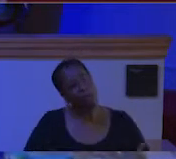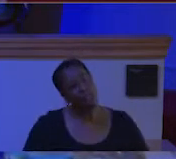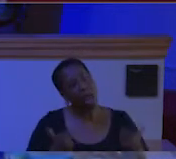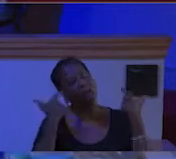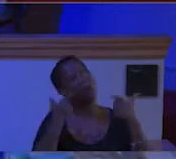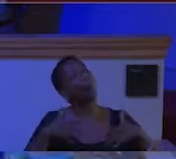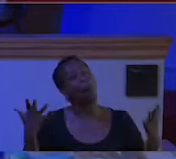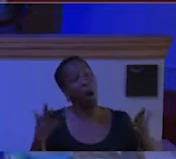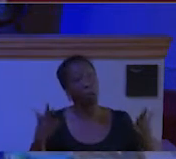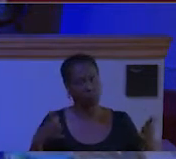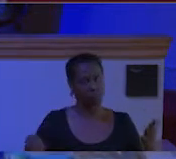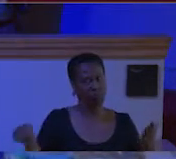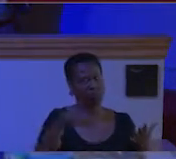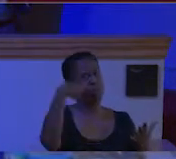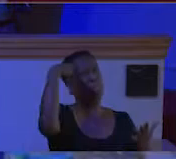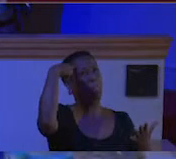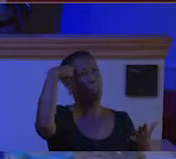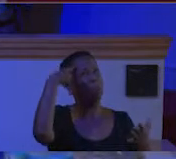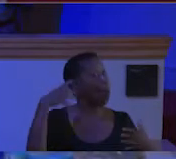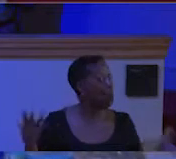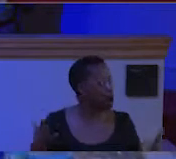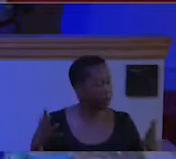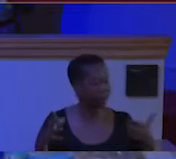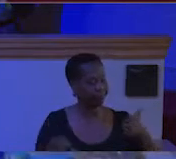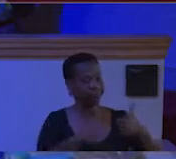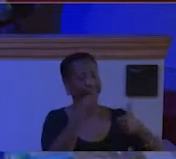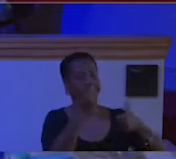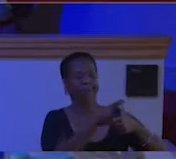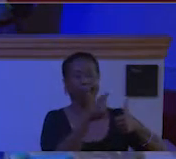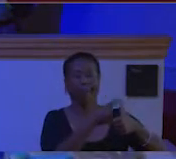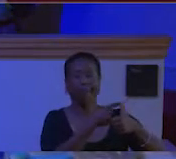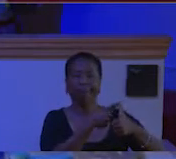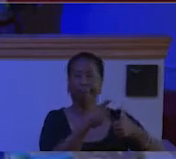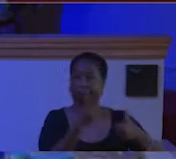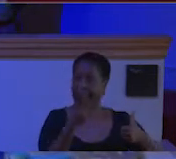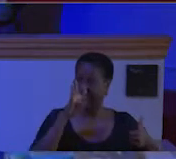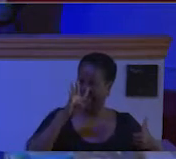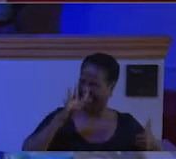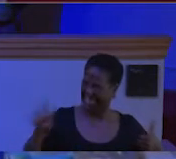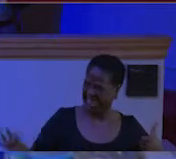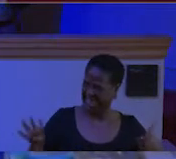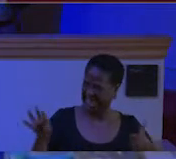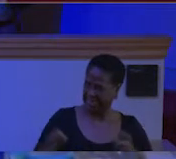life, most of us would neglect